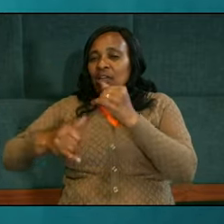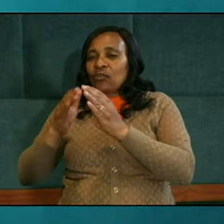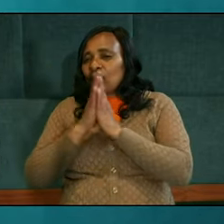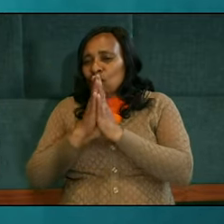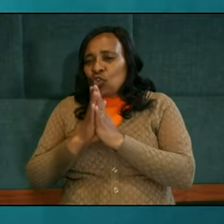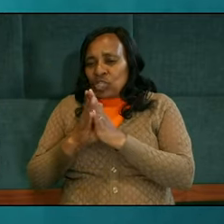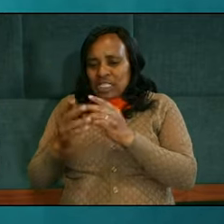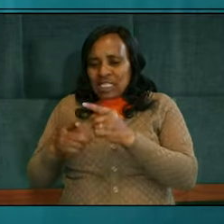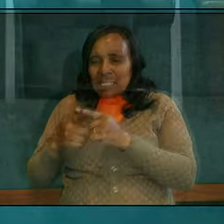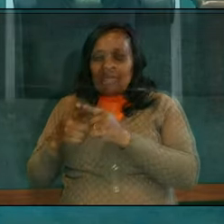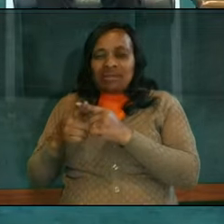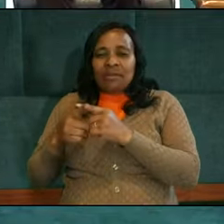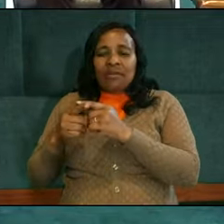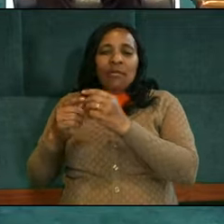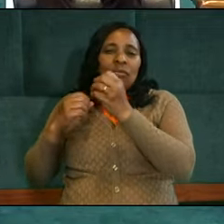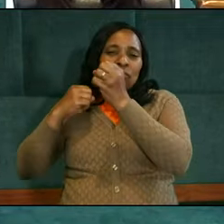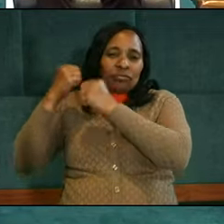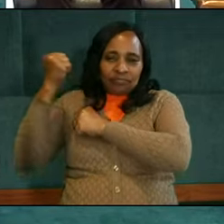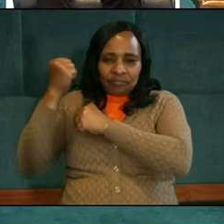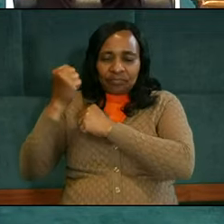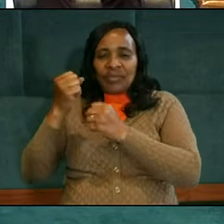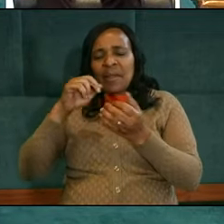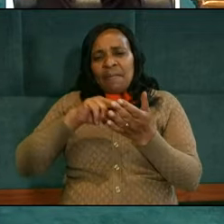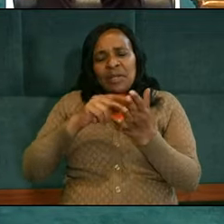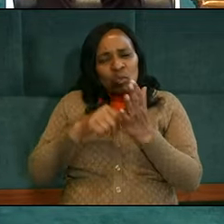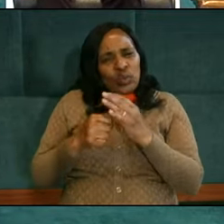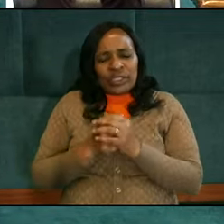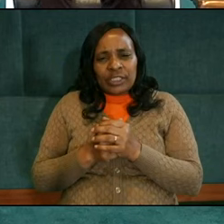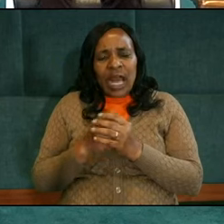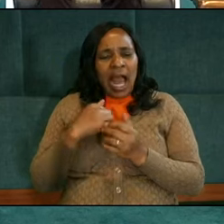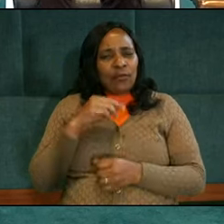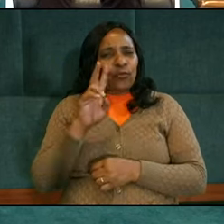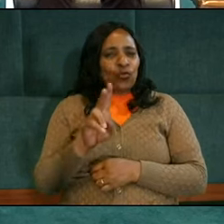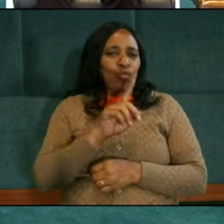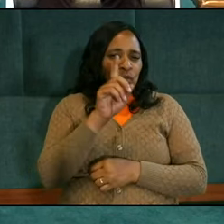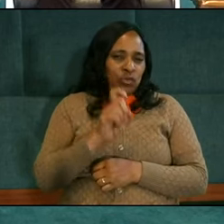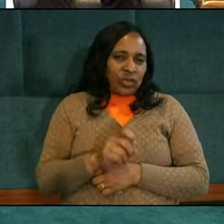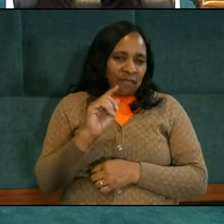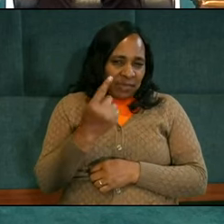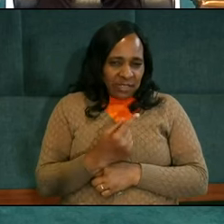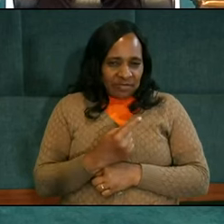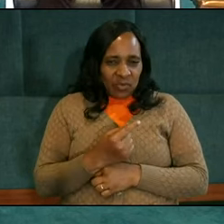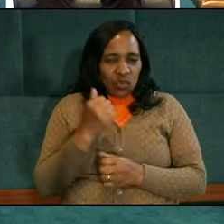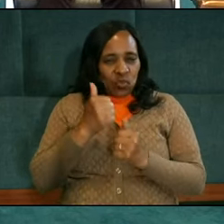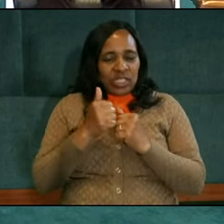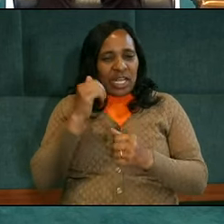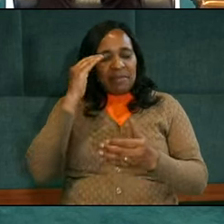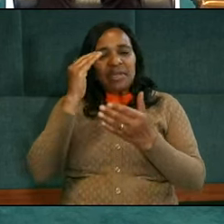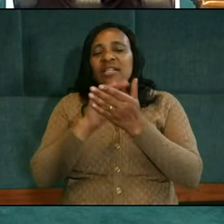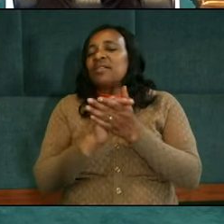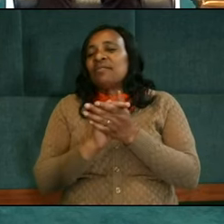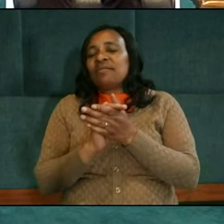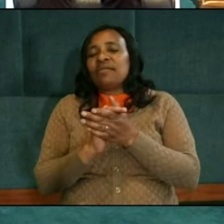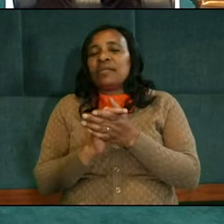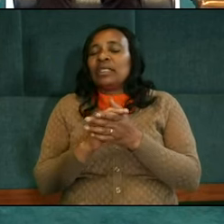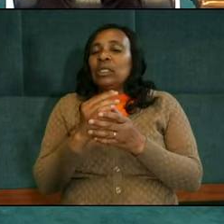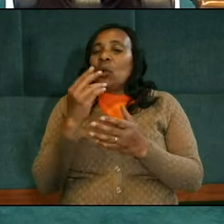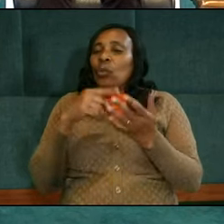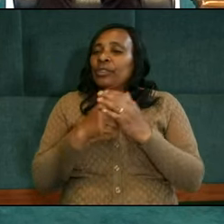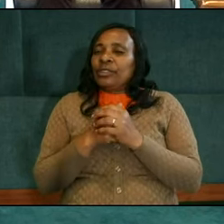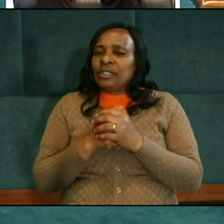Yeah. Okay. Thank you very much for that. I have two big questions for you. The first one is, which I believe you've partly answered, is